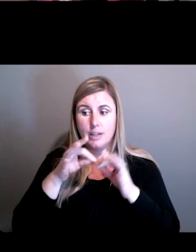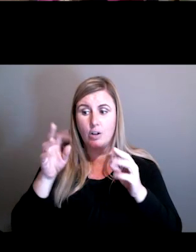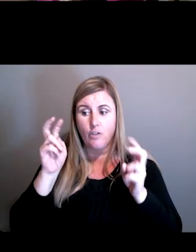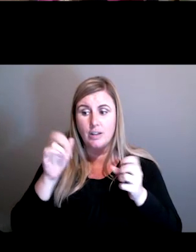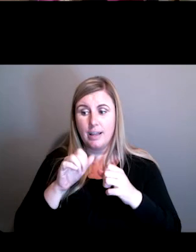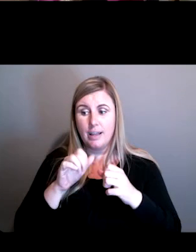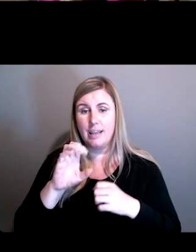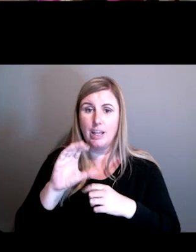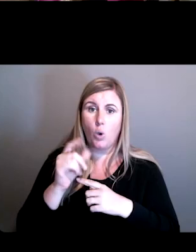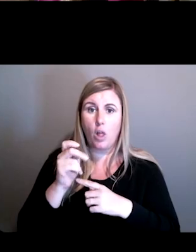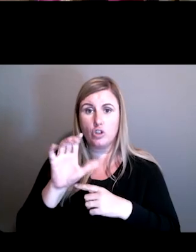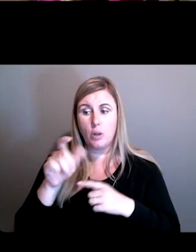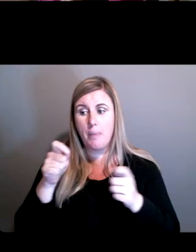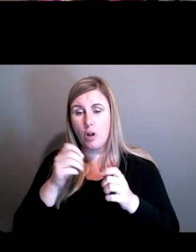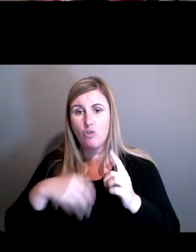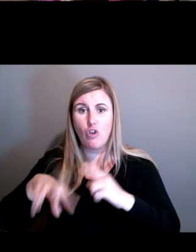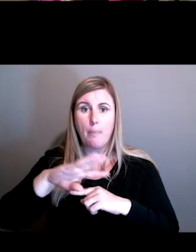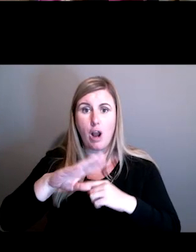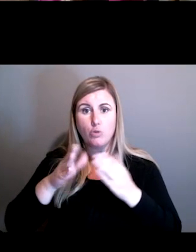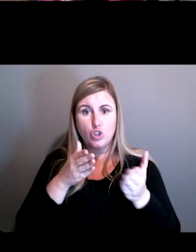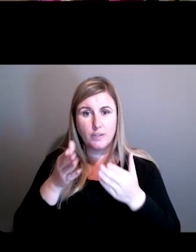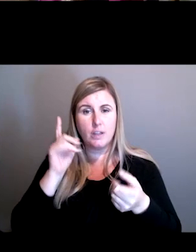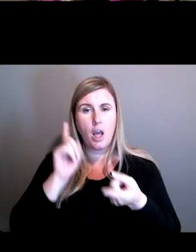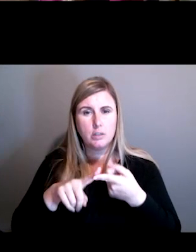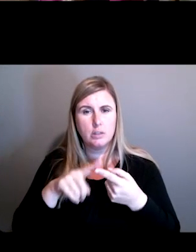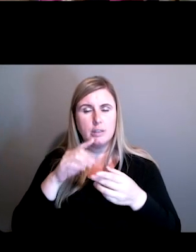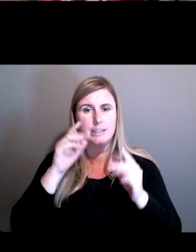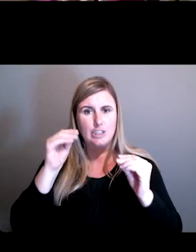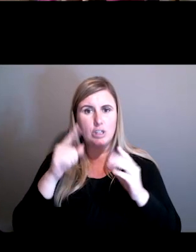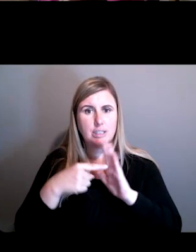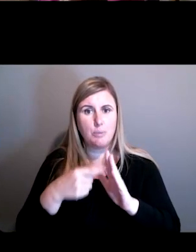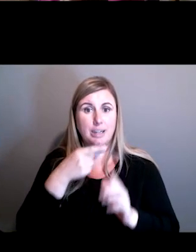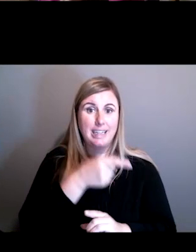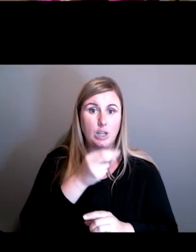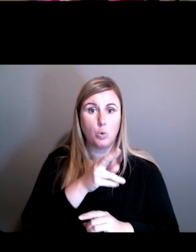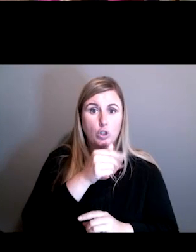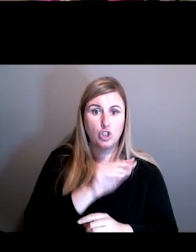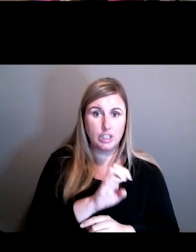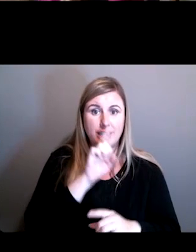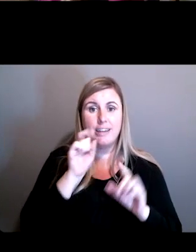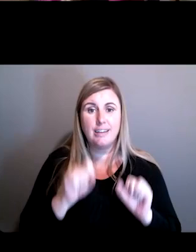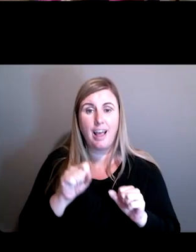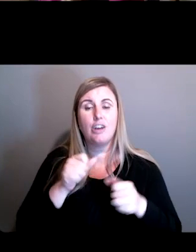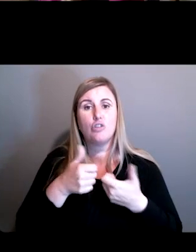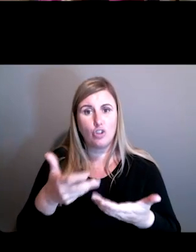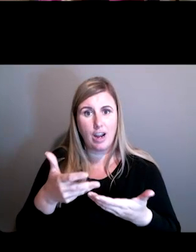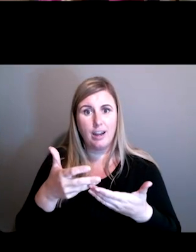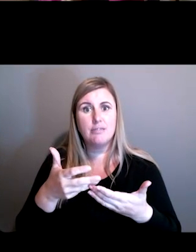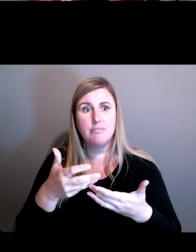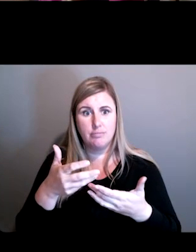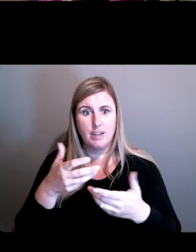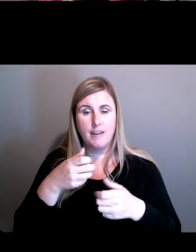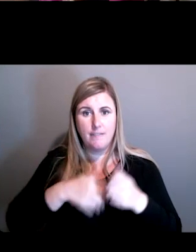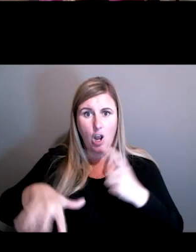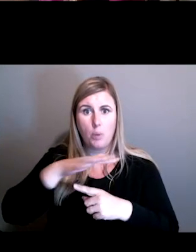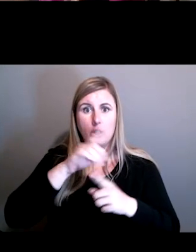ecological management and wraparound services until the teacher has demonstrated that he or she can create a classroom environment conducive to improved